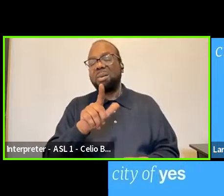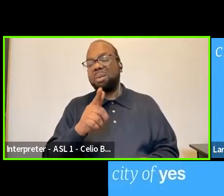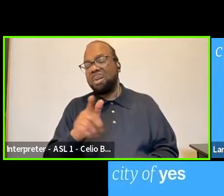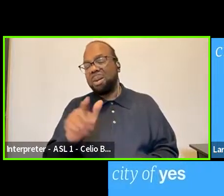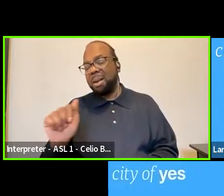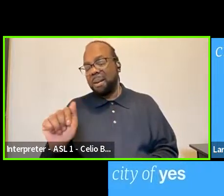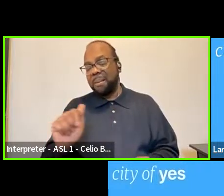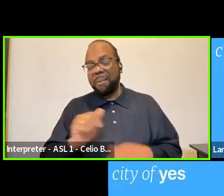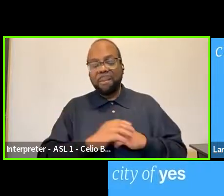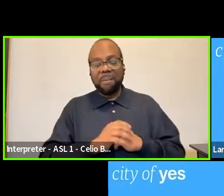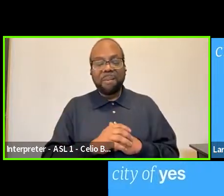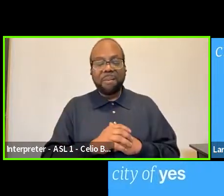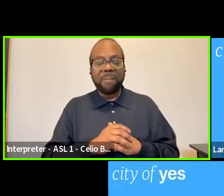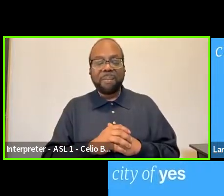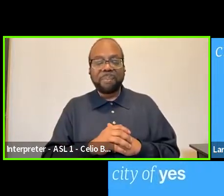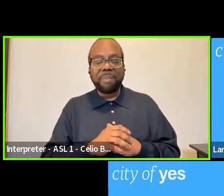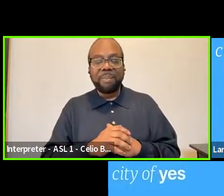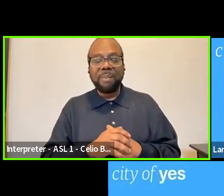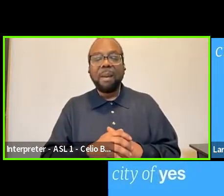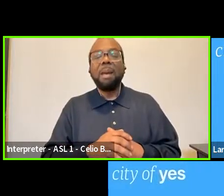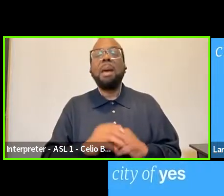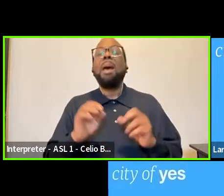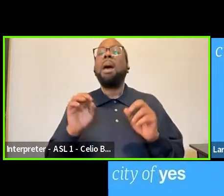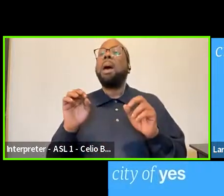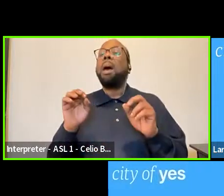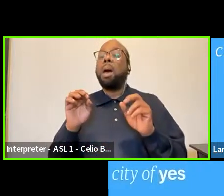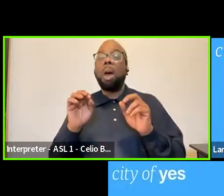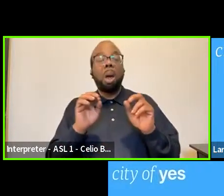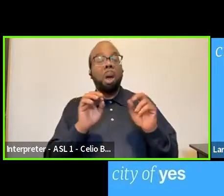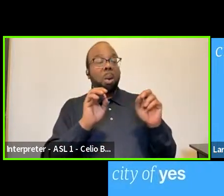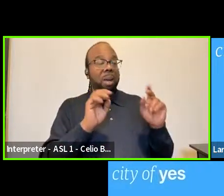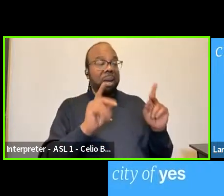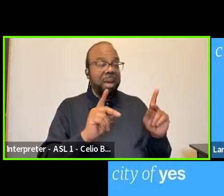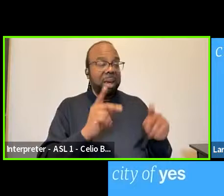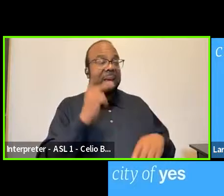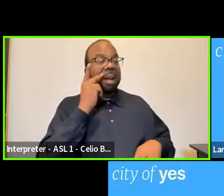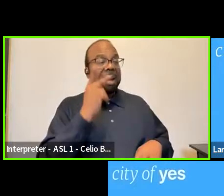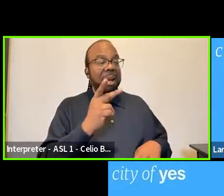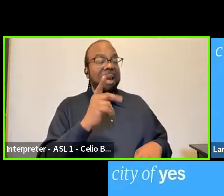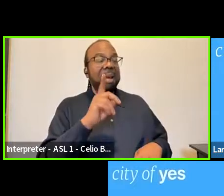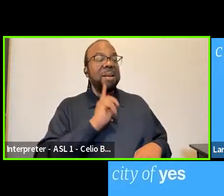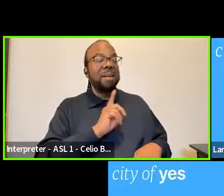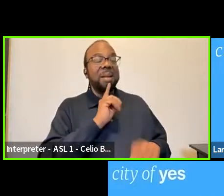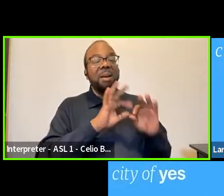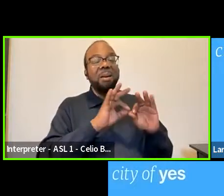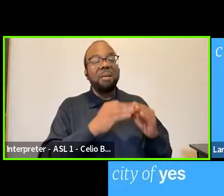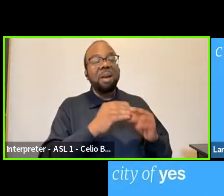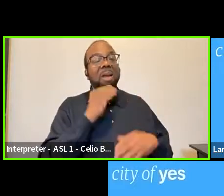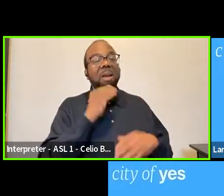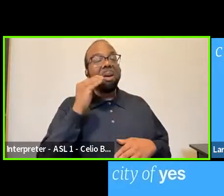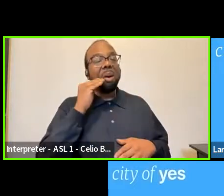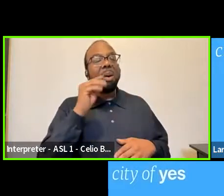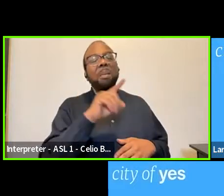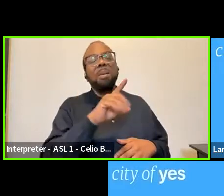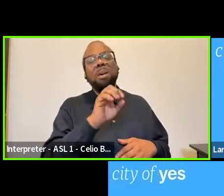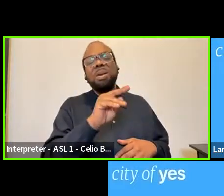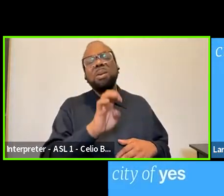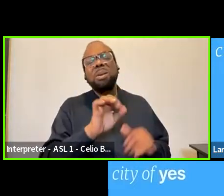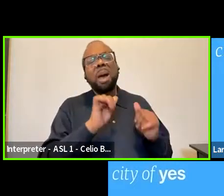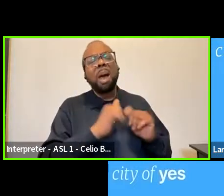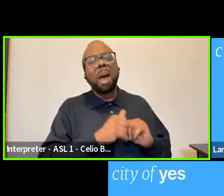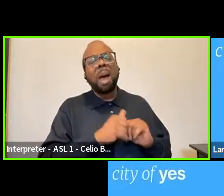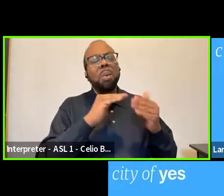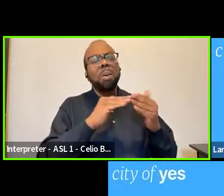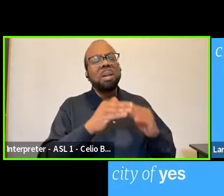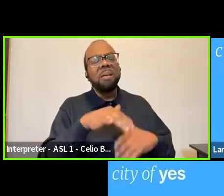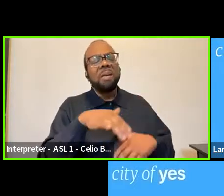Okay. Um, and then looking at single family home zones, um, how will city of yes deal